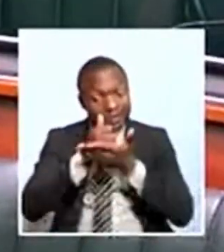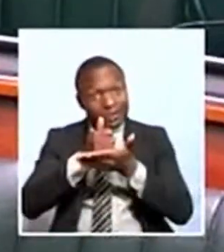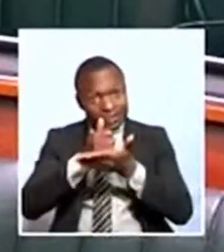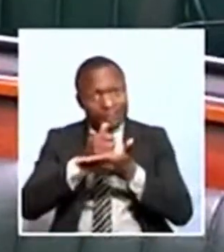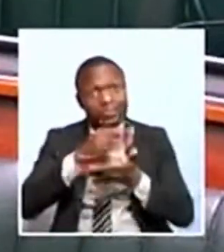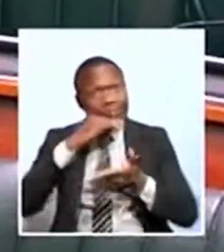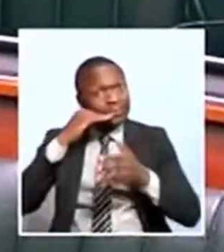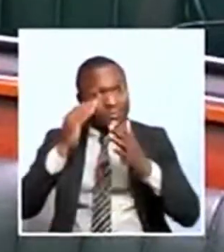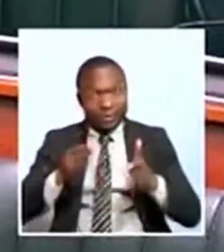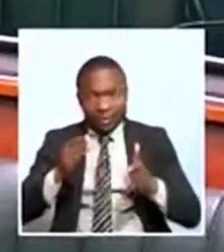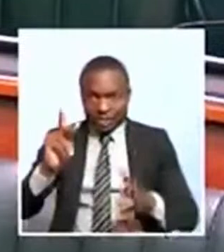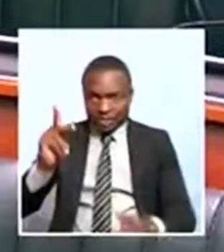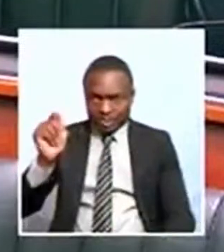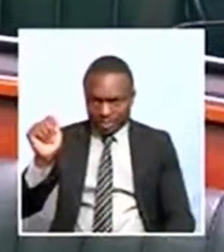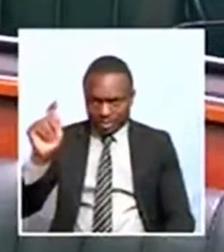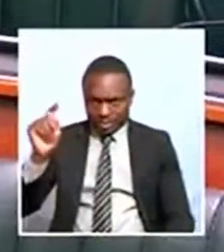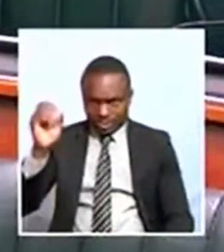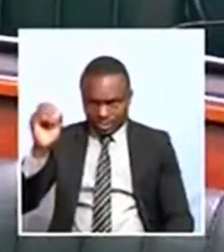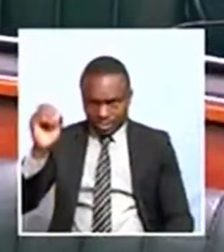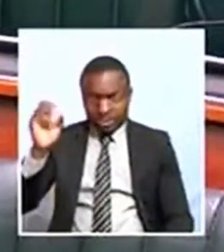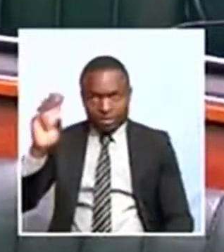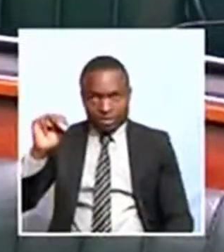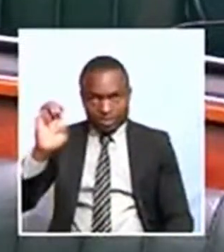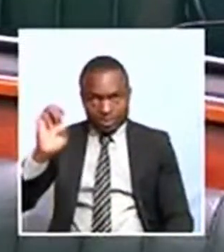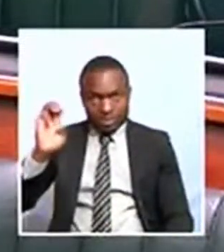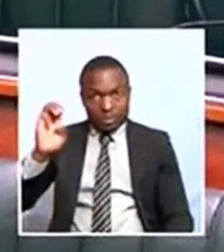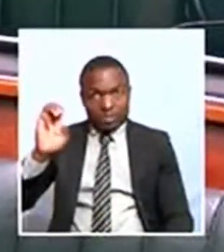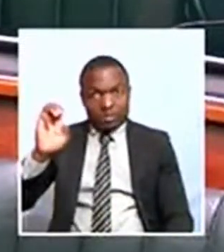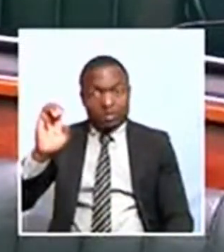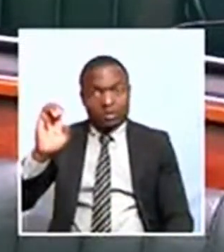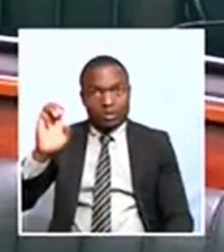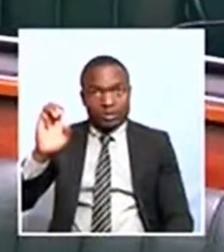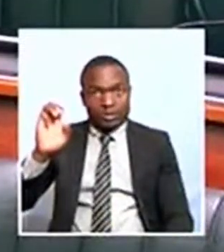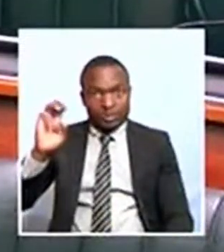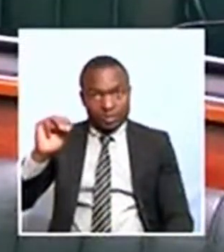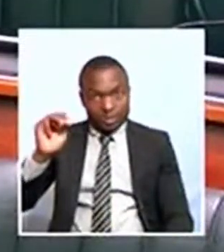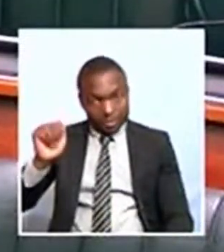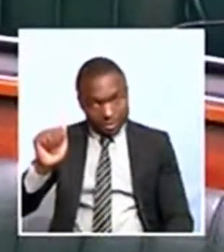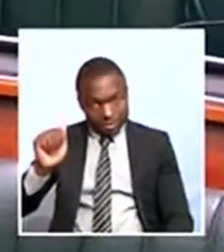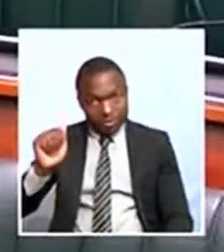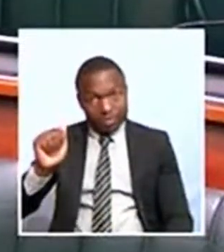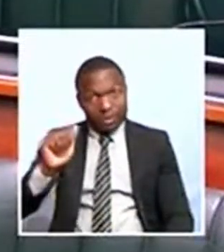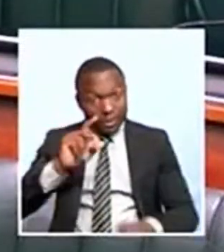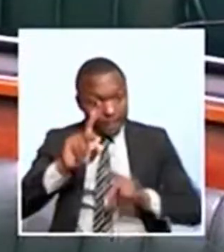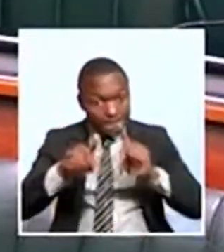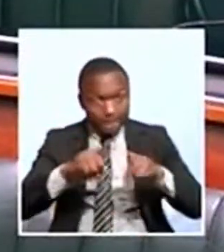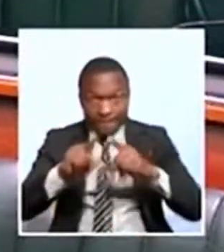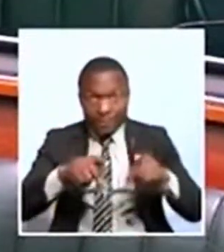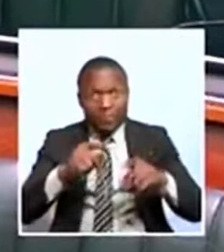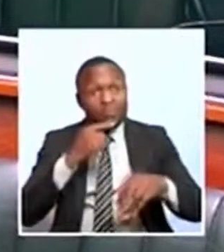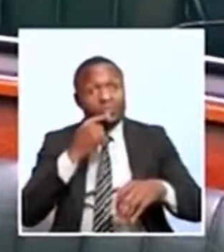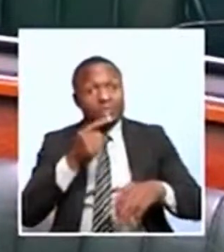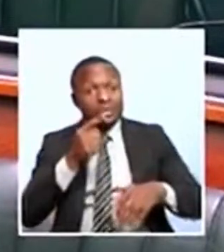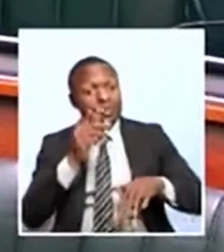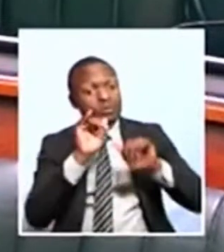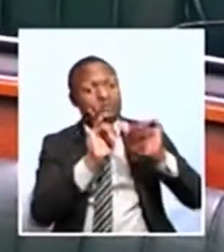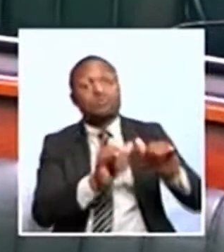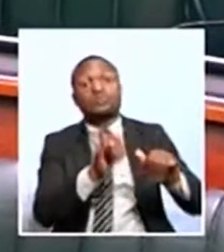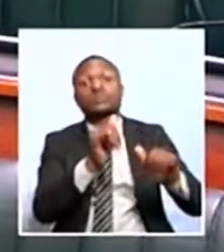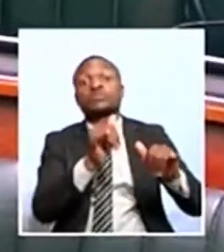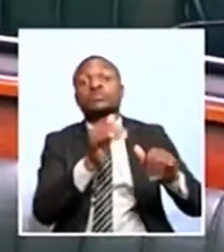Katoka Mema. Honorable Minister, the people that we are calling settlers are actually farmers in